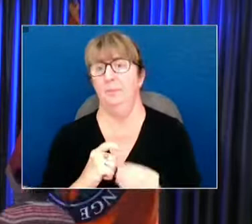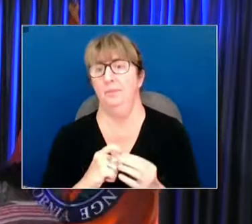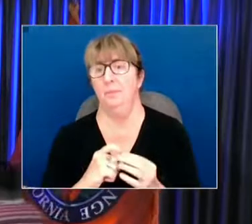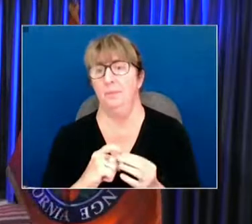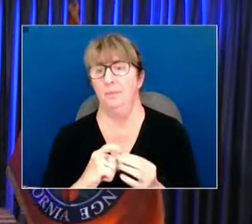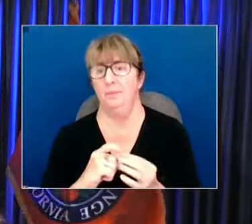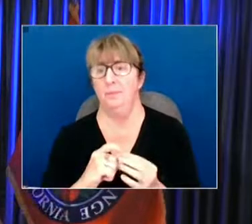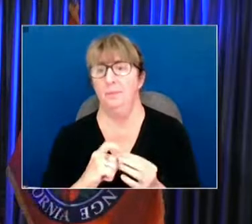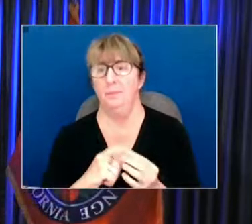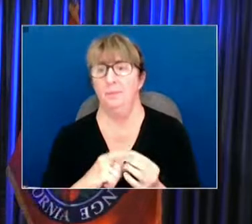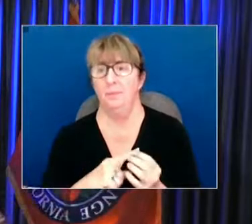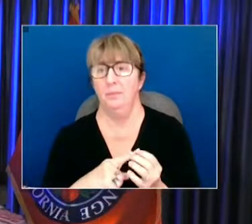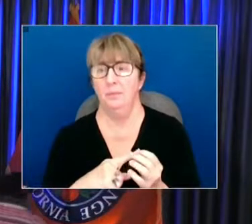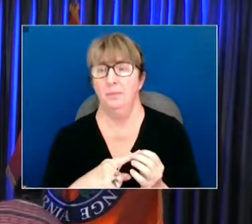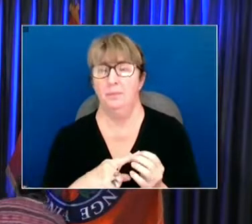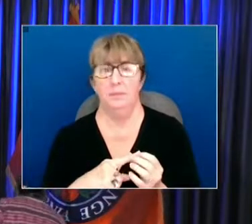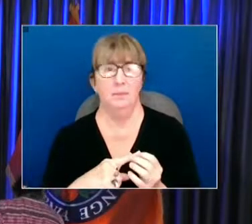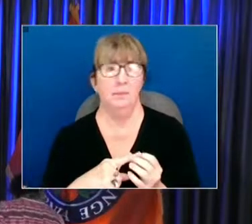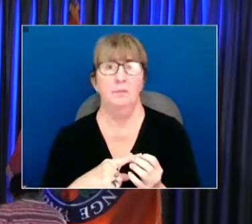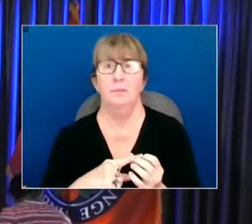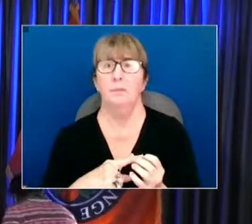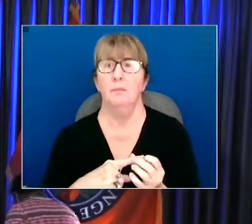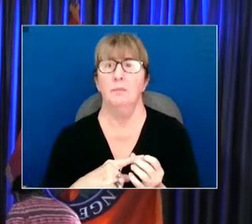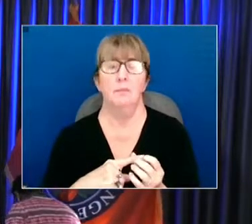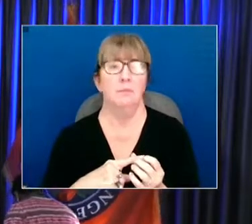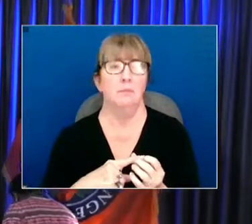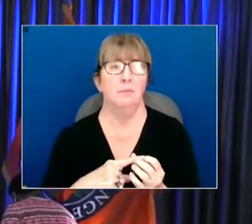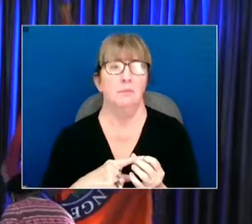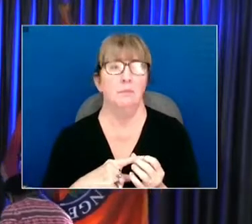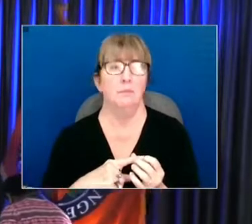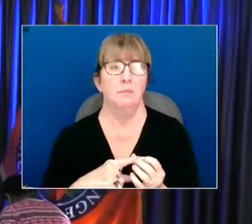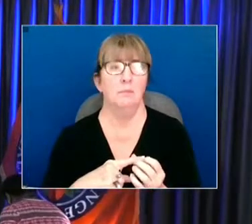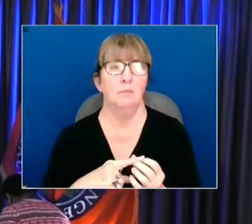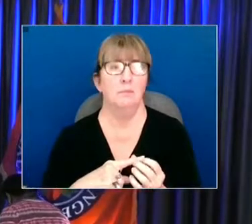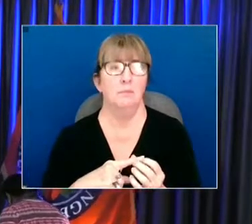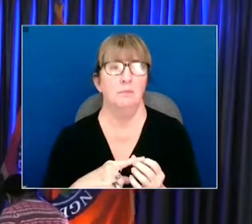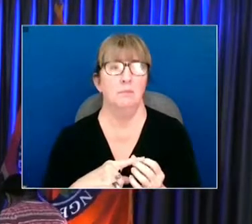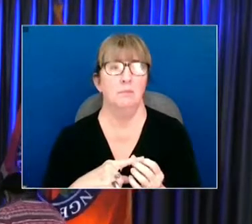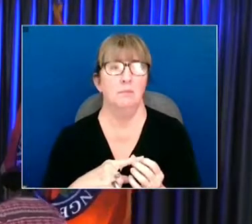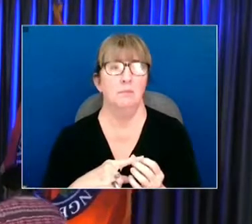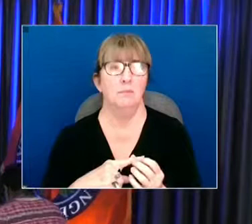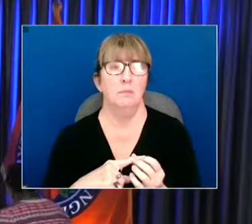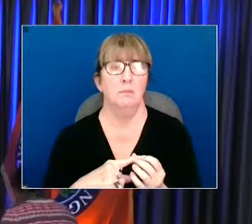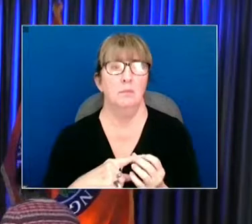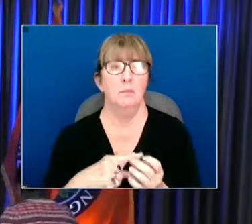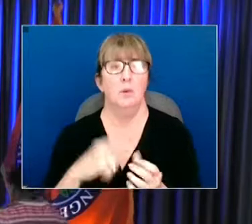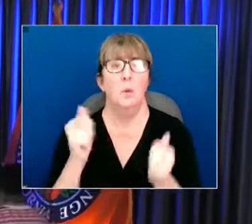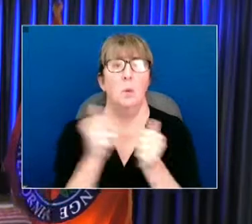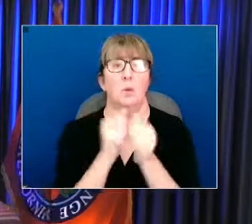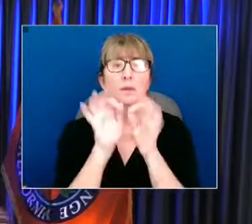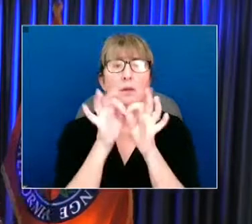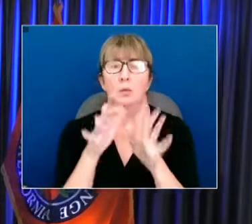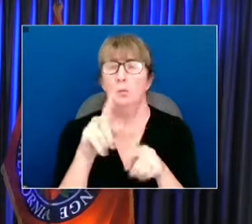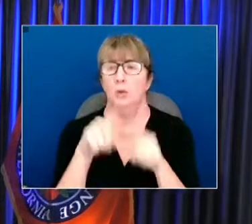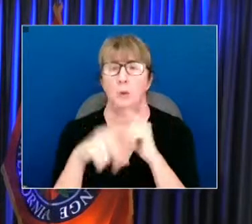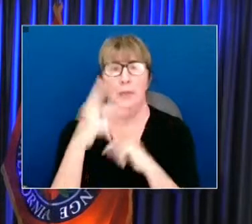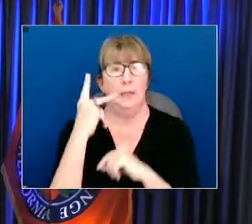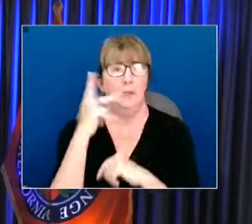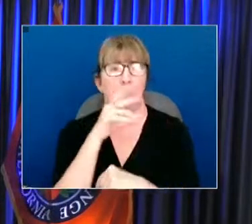Now you can't see, because of the picture-in-picture, you can't see the Orange County flag. That's the only thing. Flag needs to come.